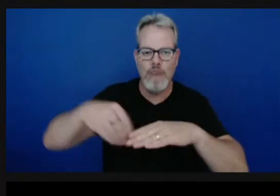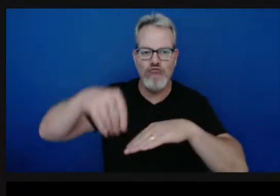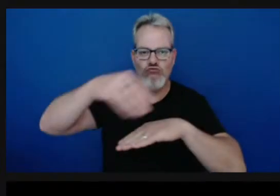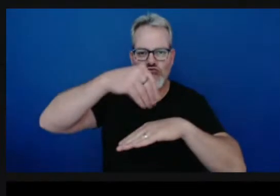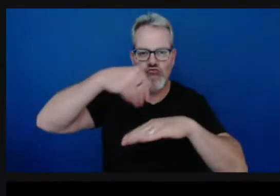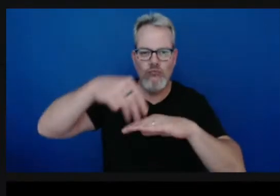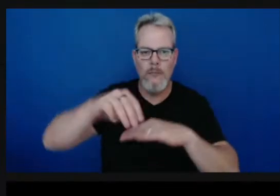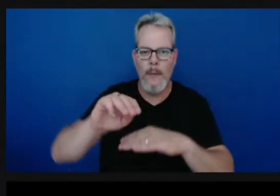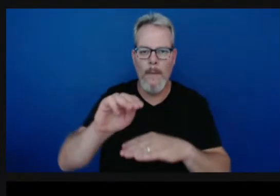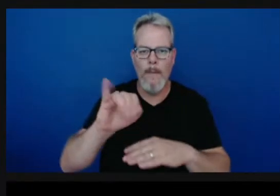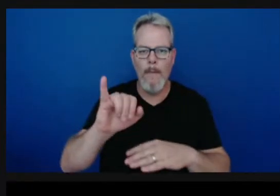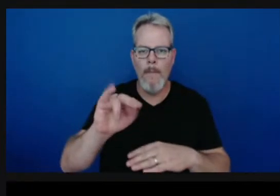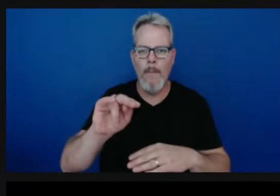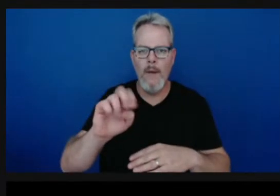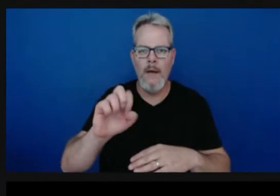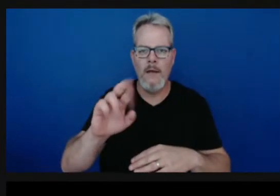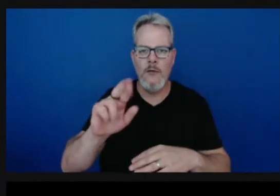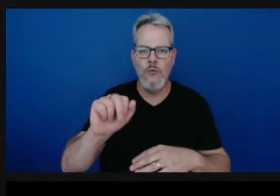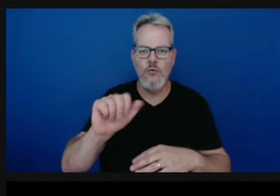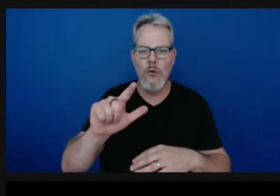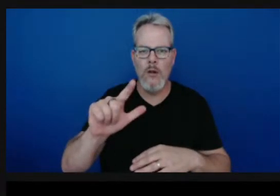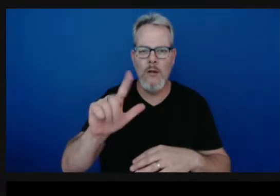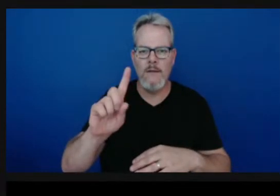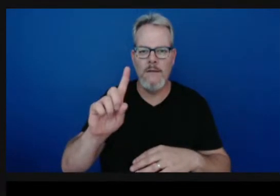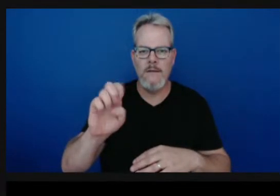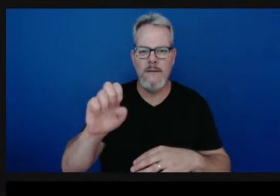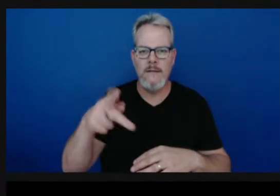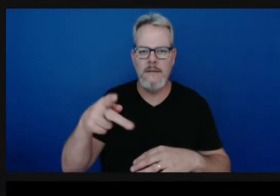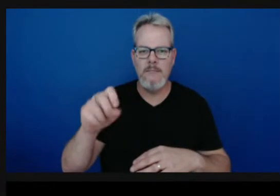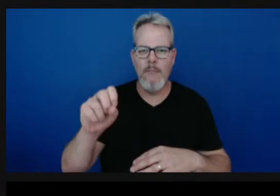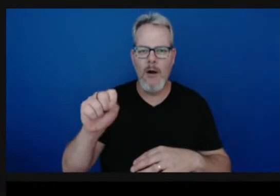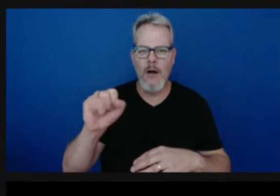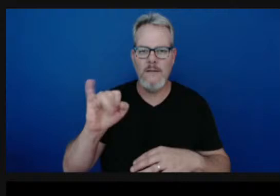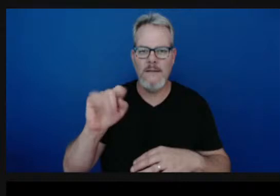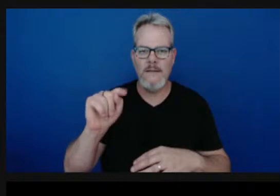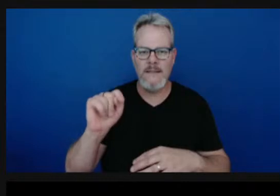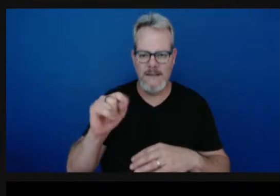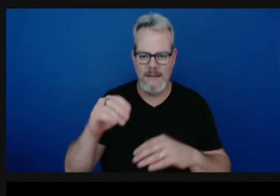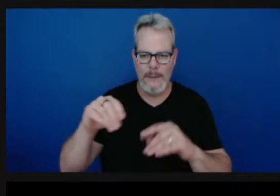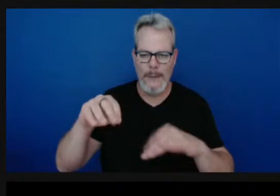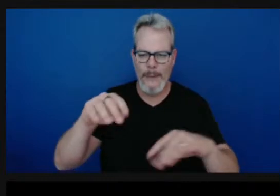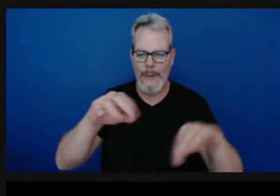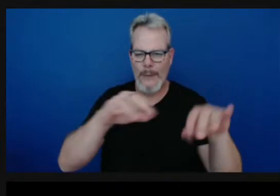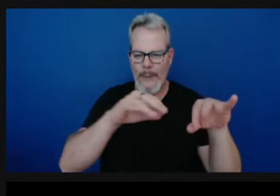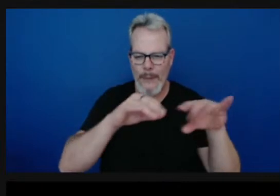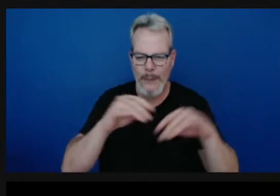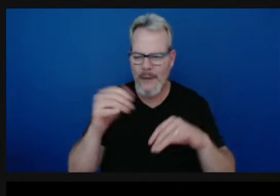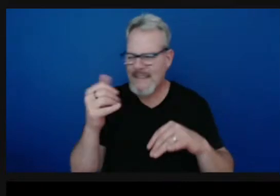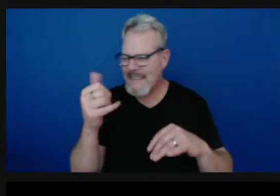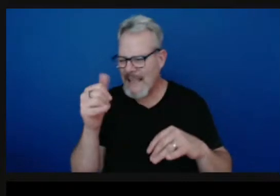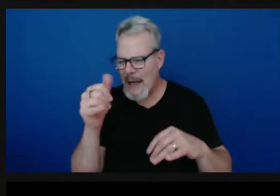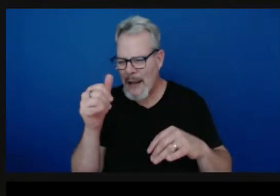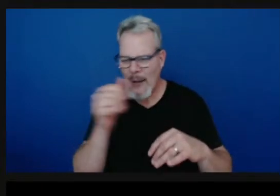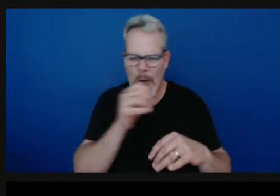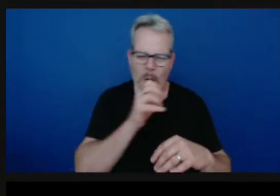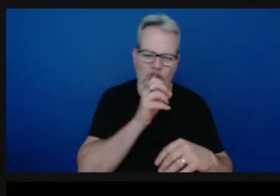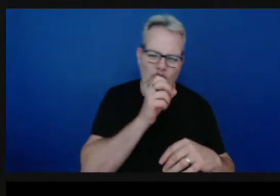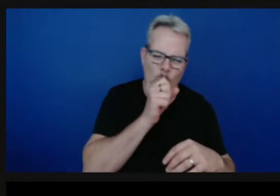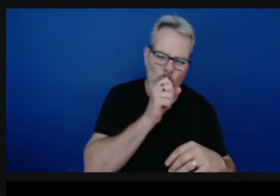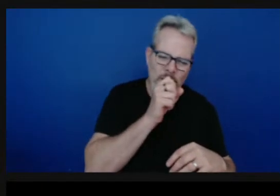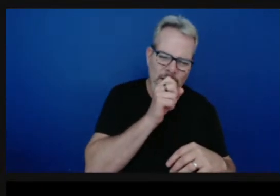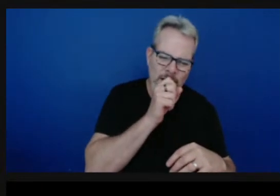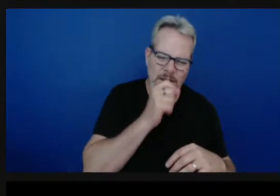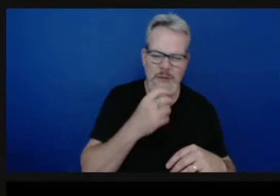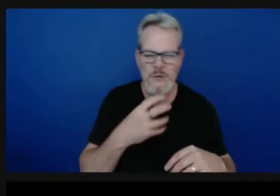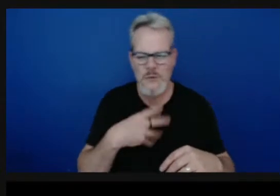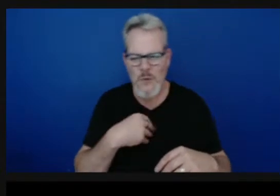today you see some of the light of sunset brightening these areas that are whitish, yellowish, orangish,